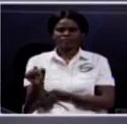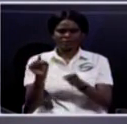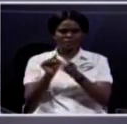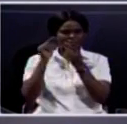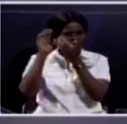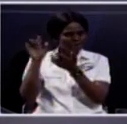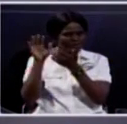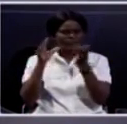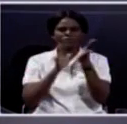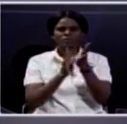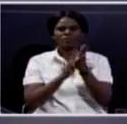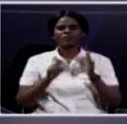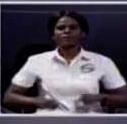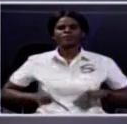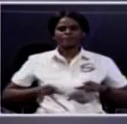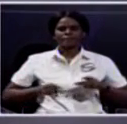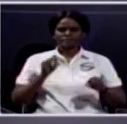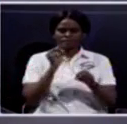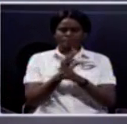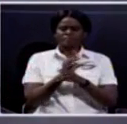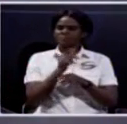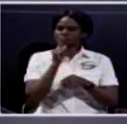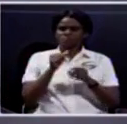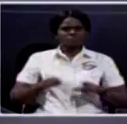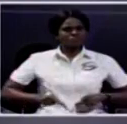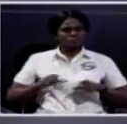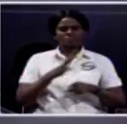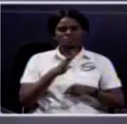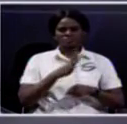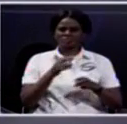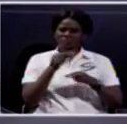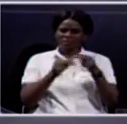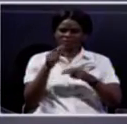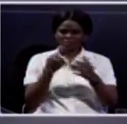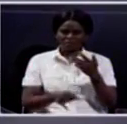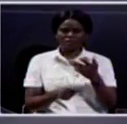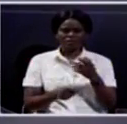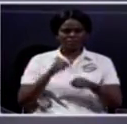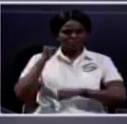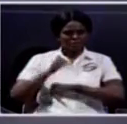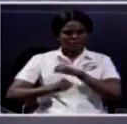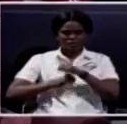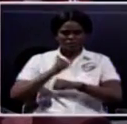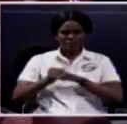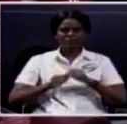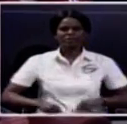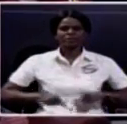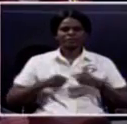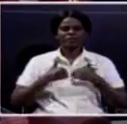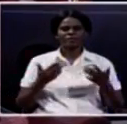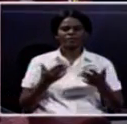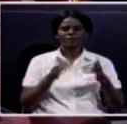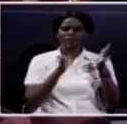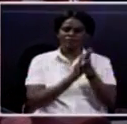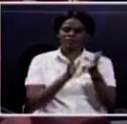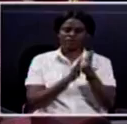schools to survive? The schools... And they're already struggling to survive. No. What does that mean? They are not struggling to survive. The schools are going to